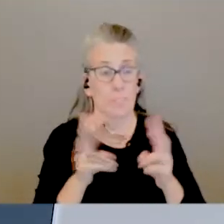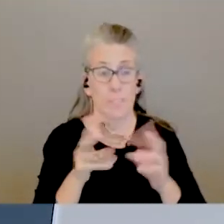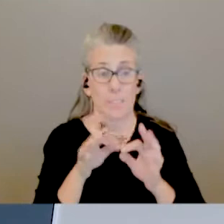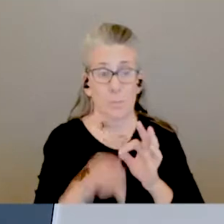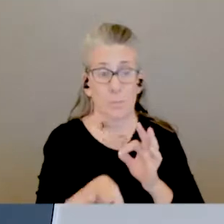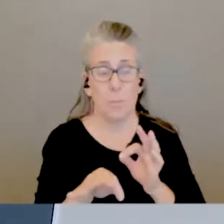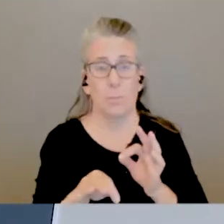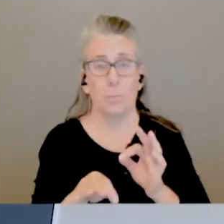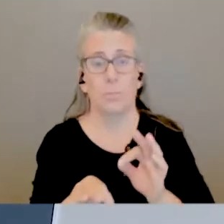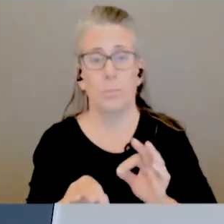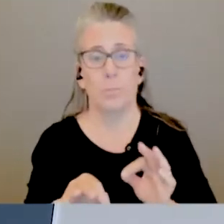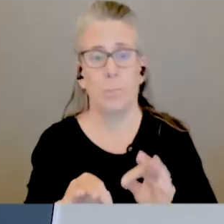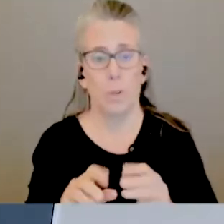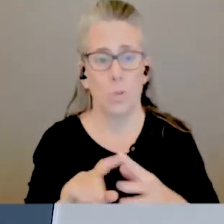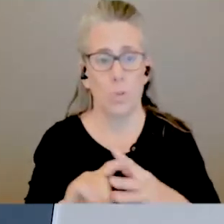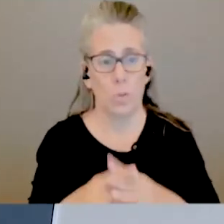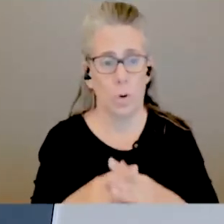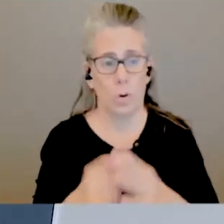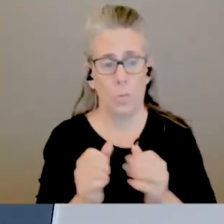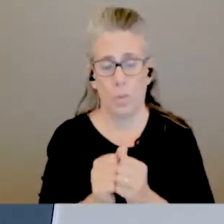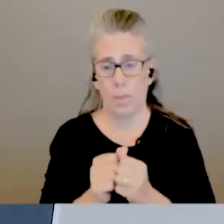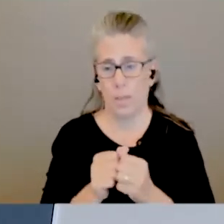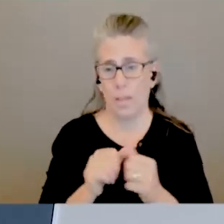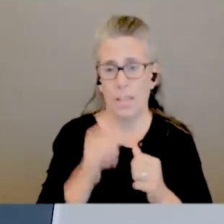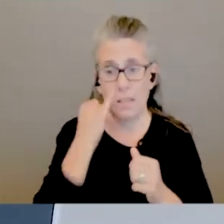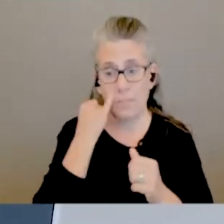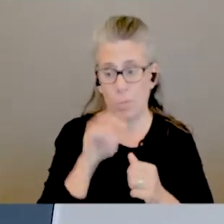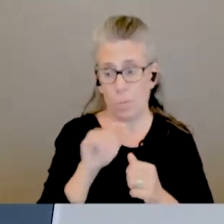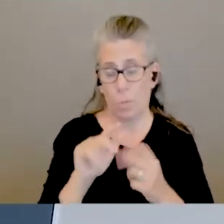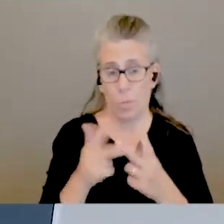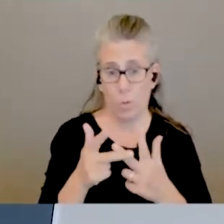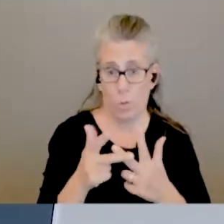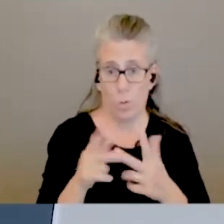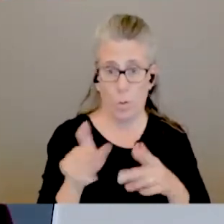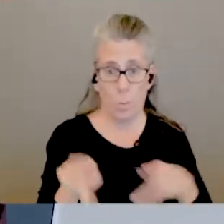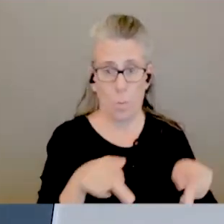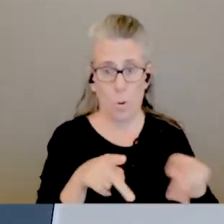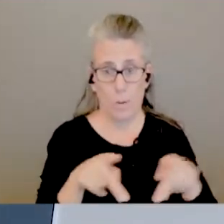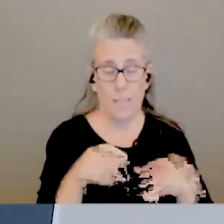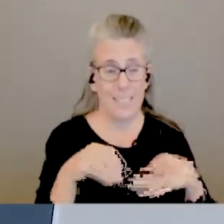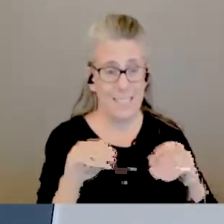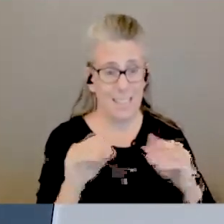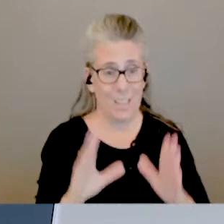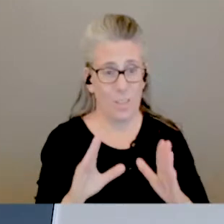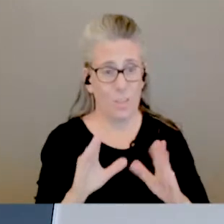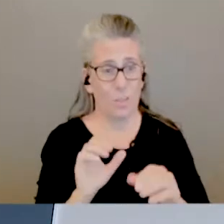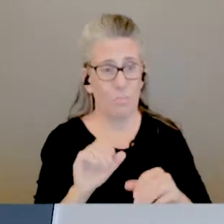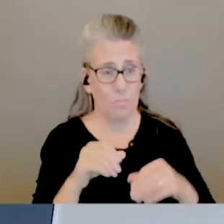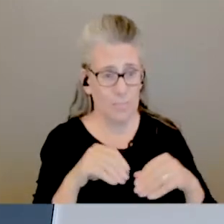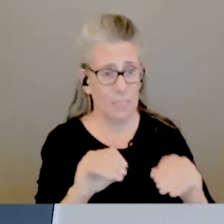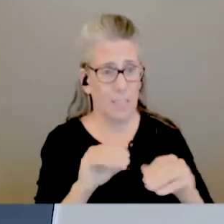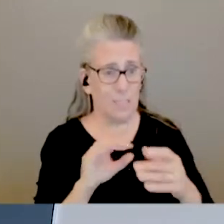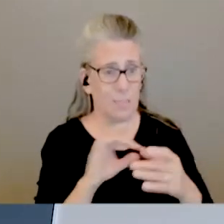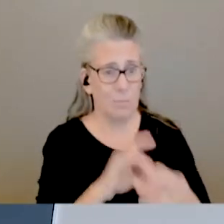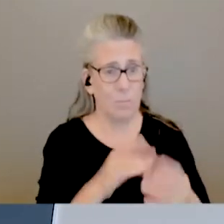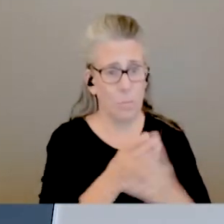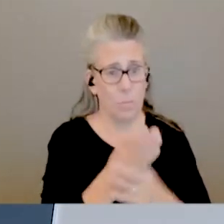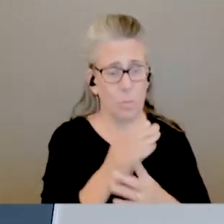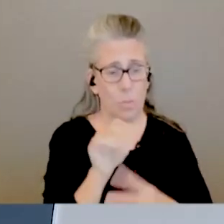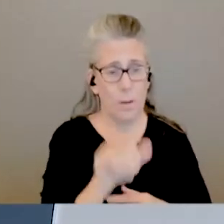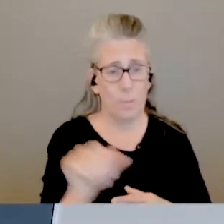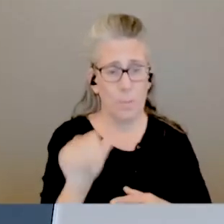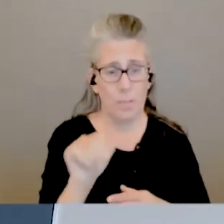third-party seller, or if you are a vendor selling through Amazon, you could very simply use sponsored products and start advertising your